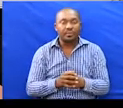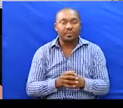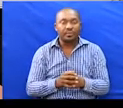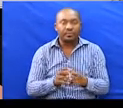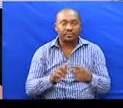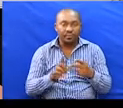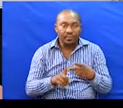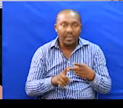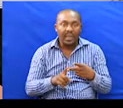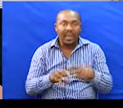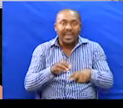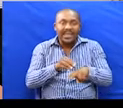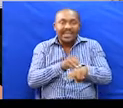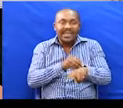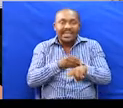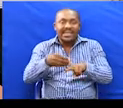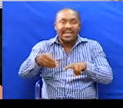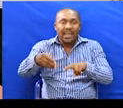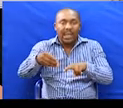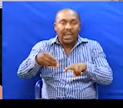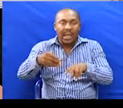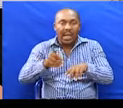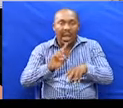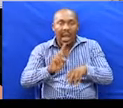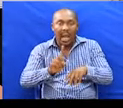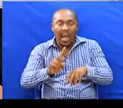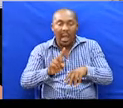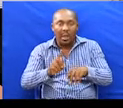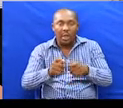Your skin color is controlled by genes.